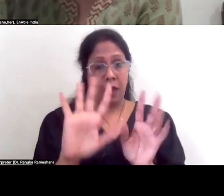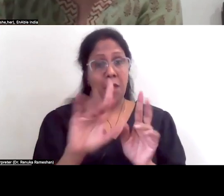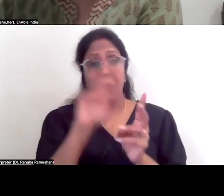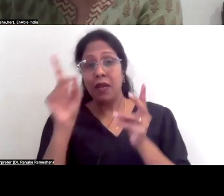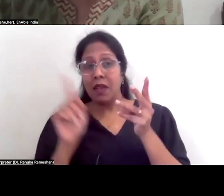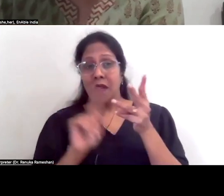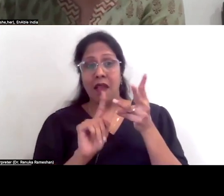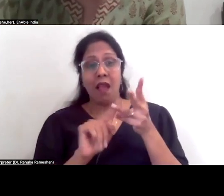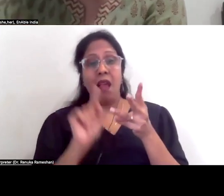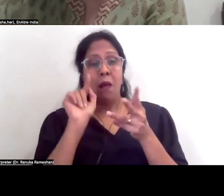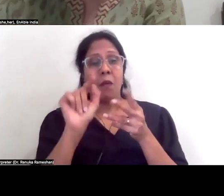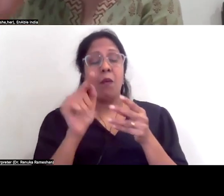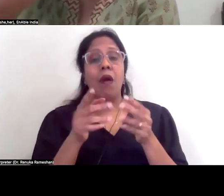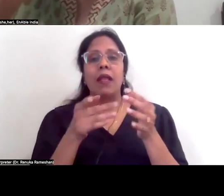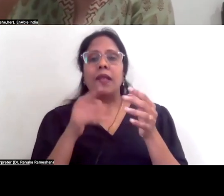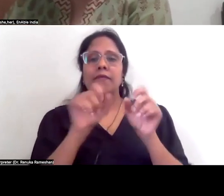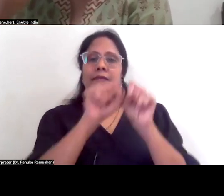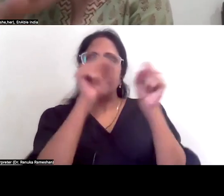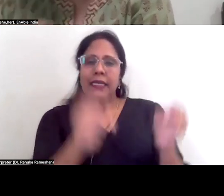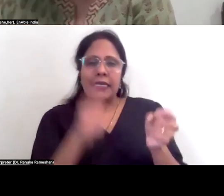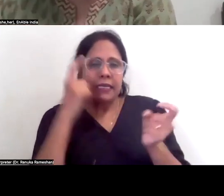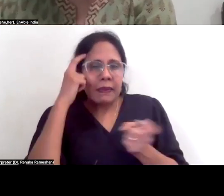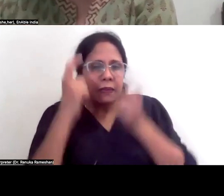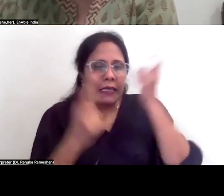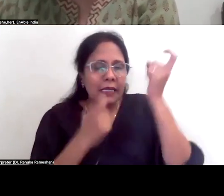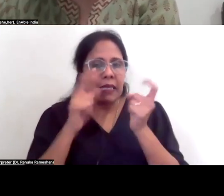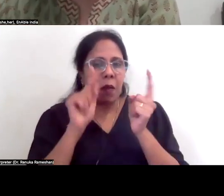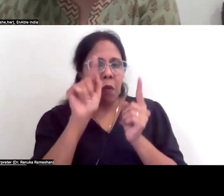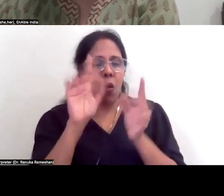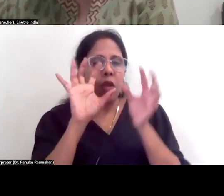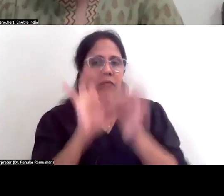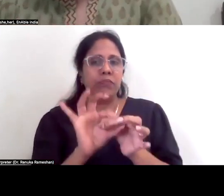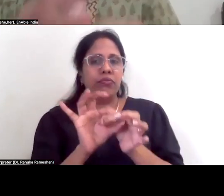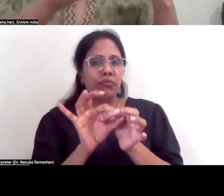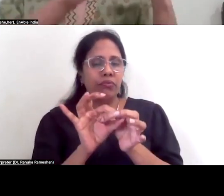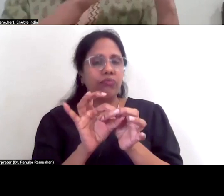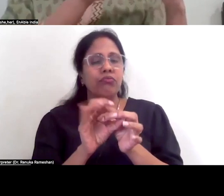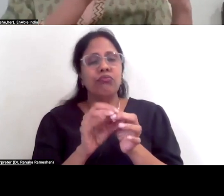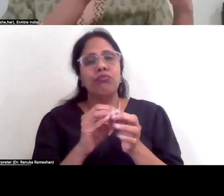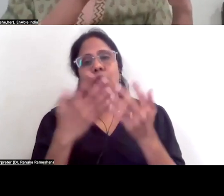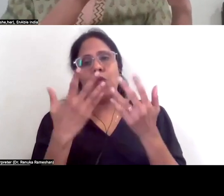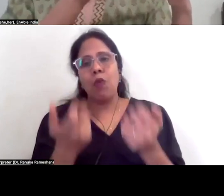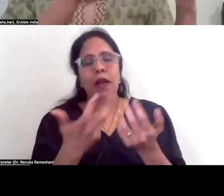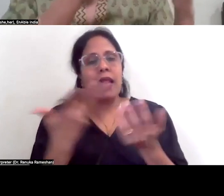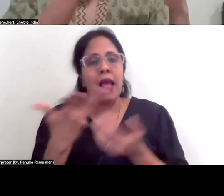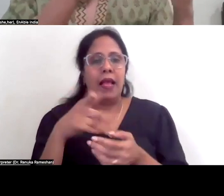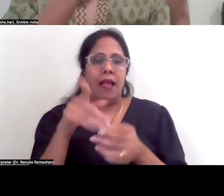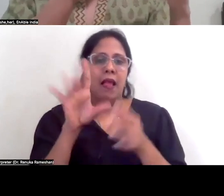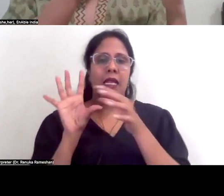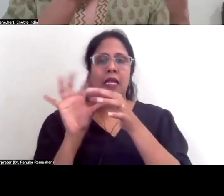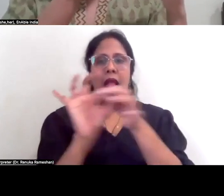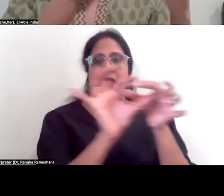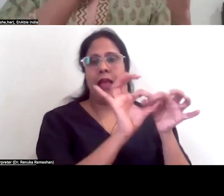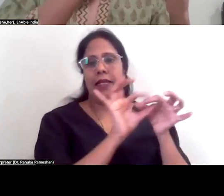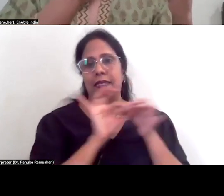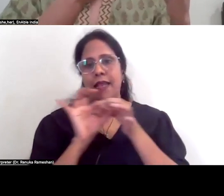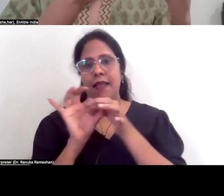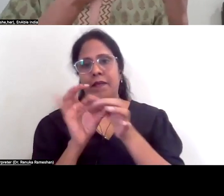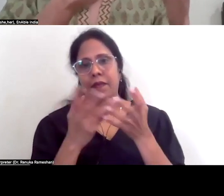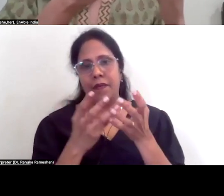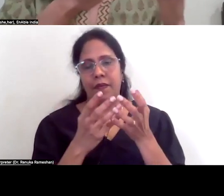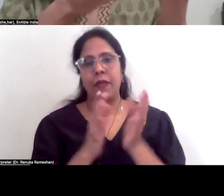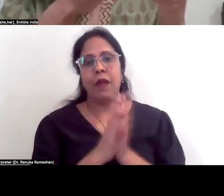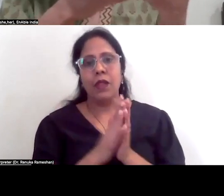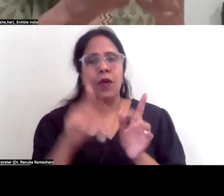next principle in systems thinking, which is about connections. We already said that in adaptive leadership, you need to learn